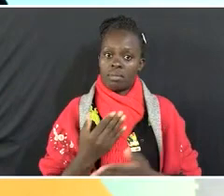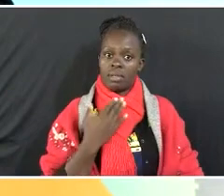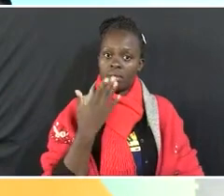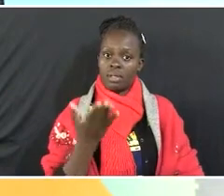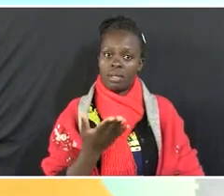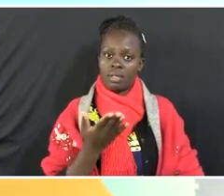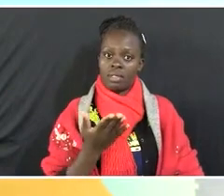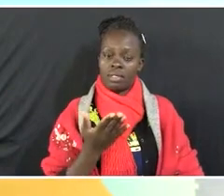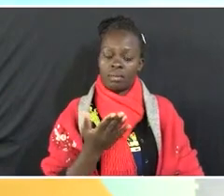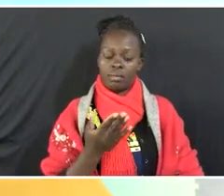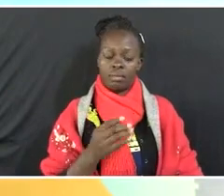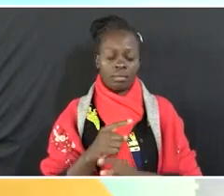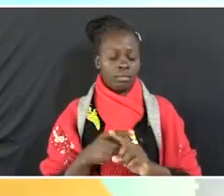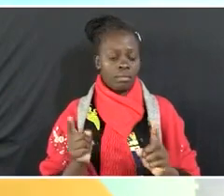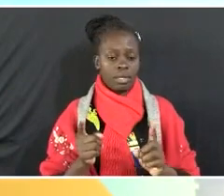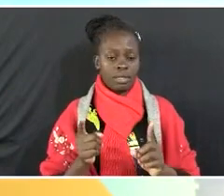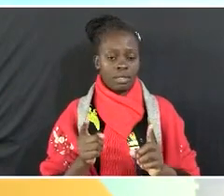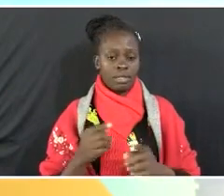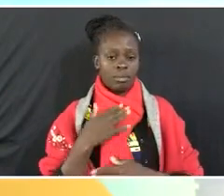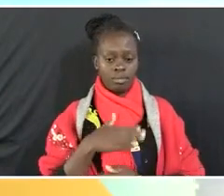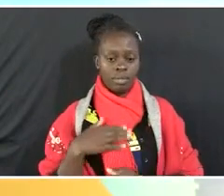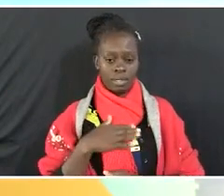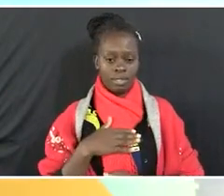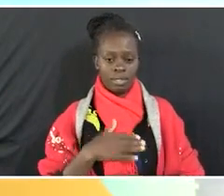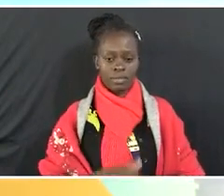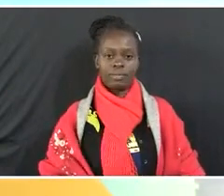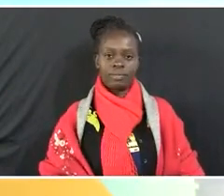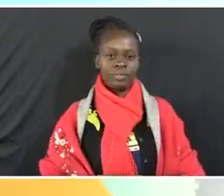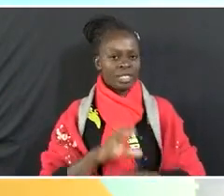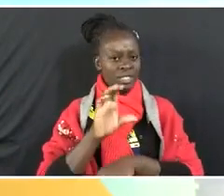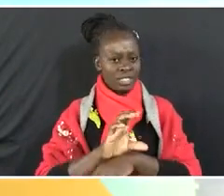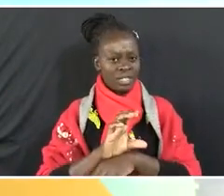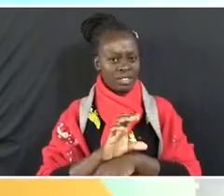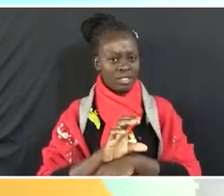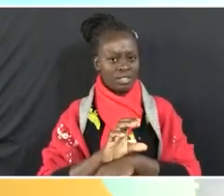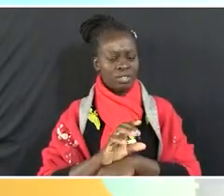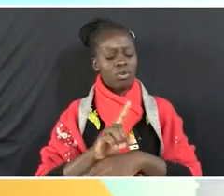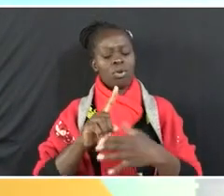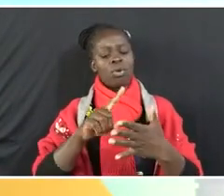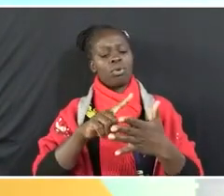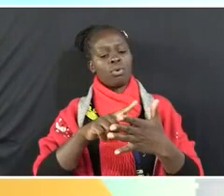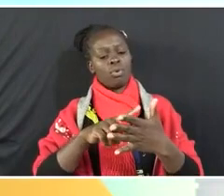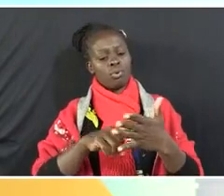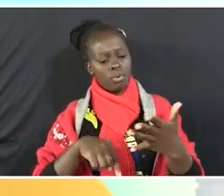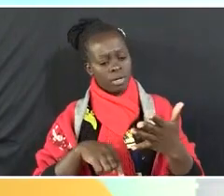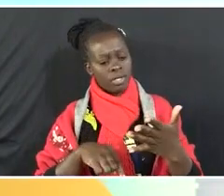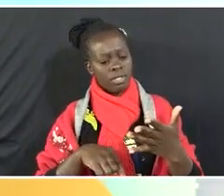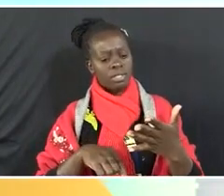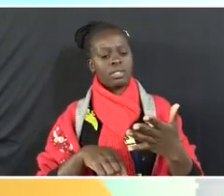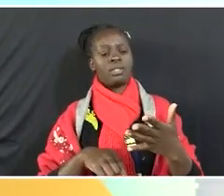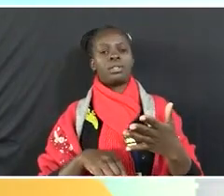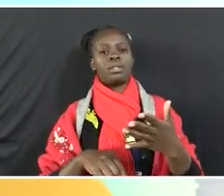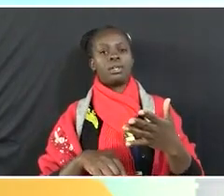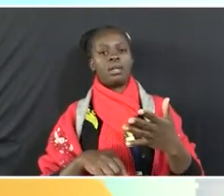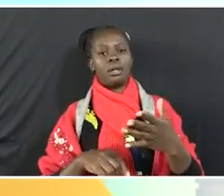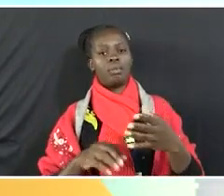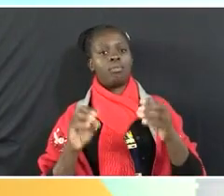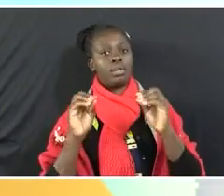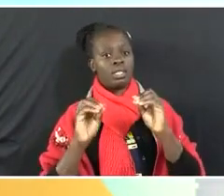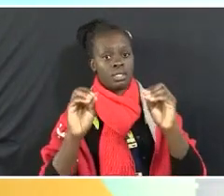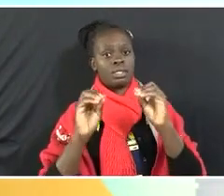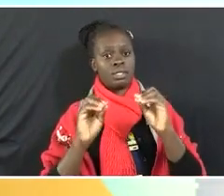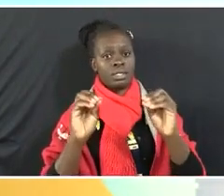ask the church treasurer. But as a church, what is our budget on character development for young people? What is our